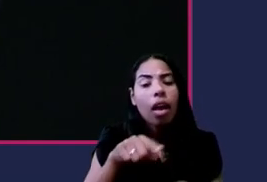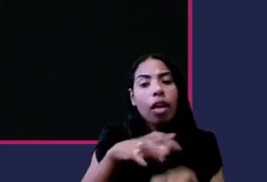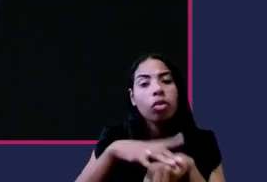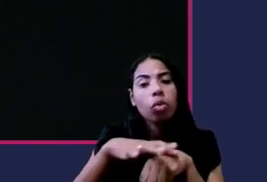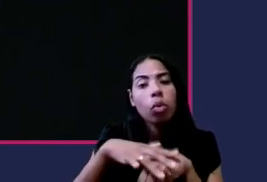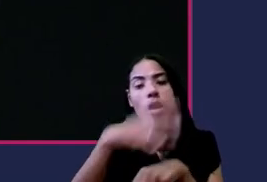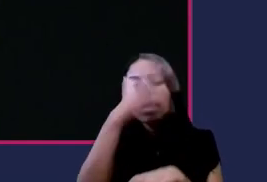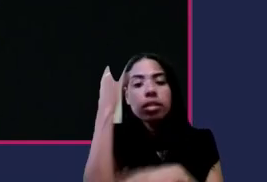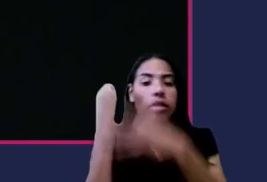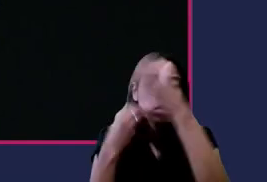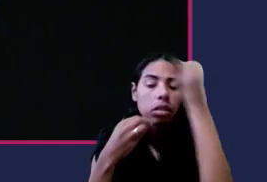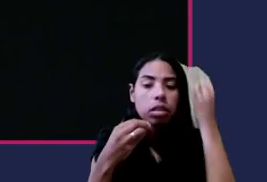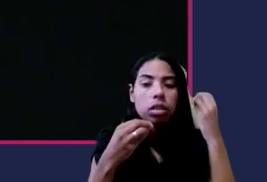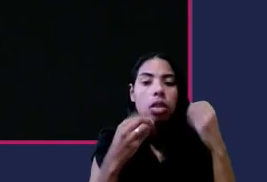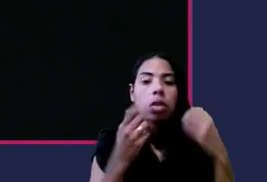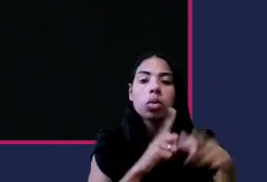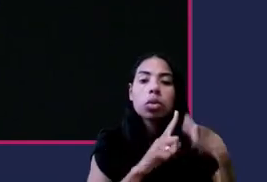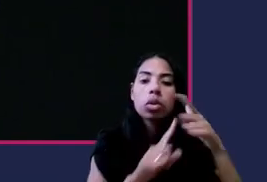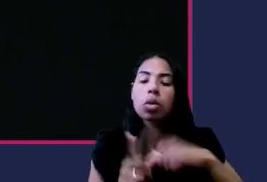she's working on